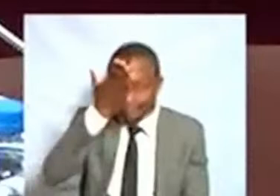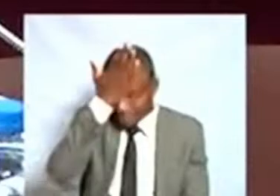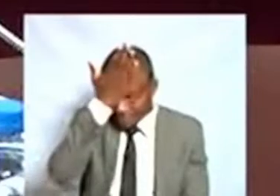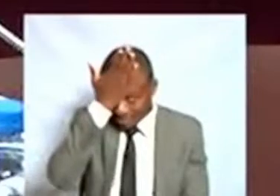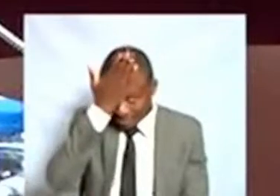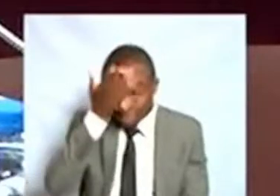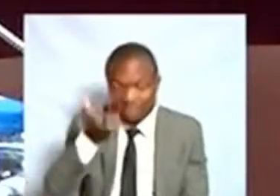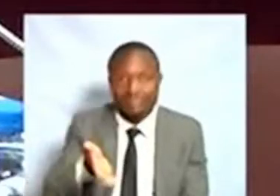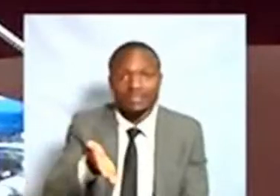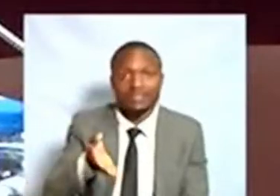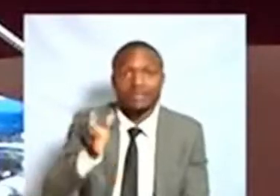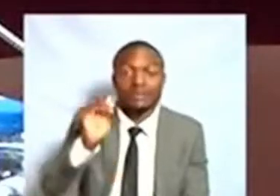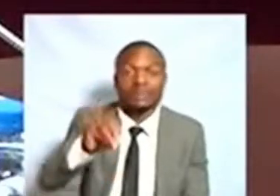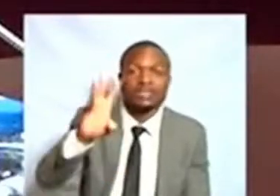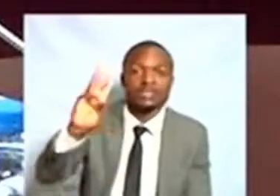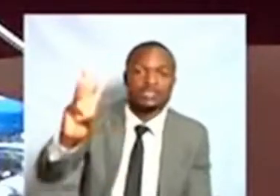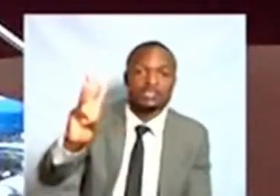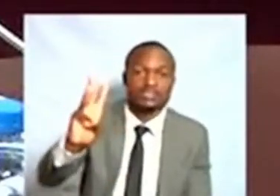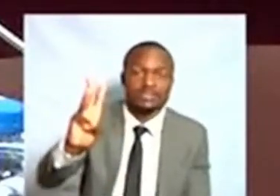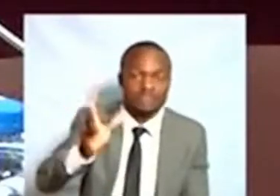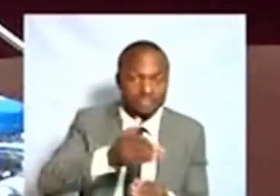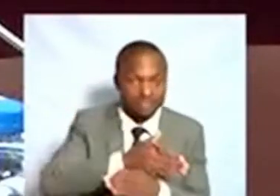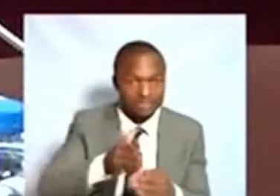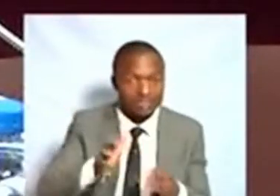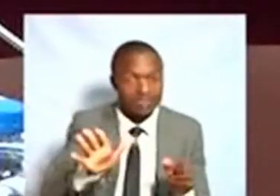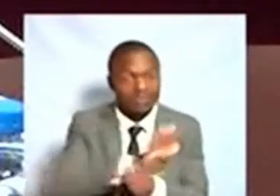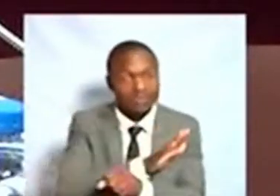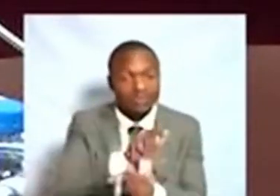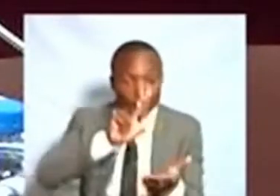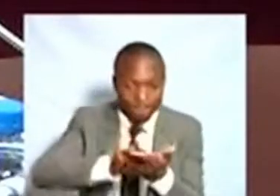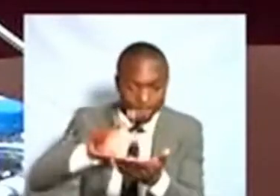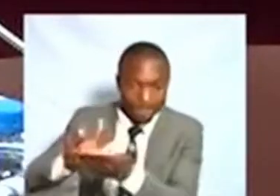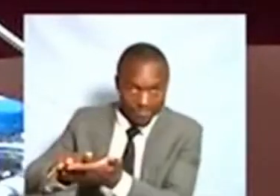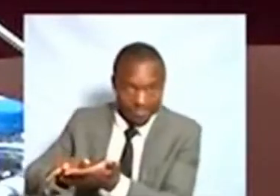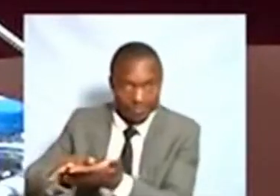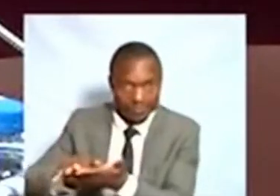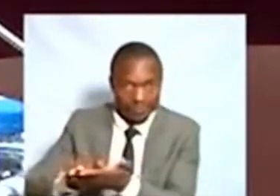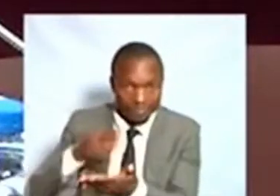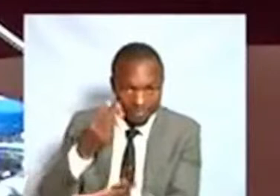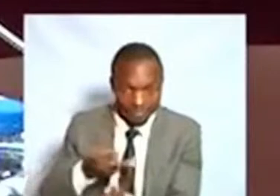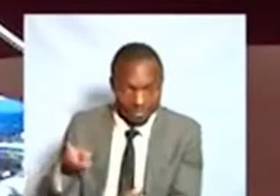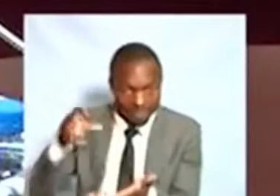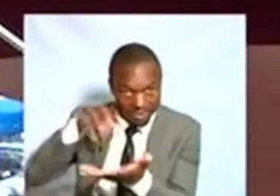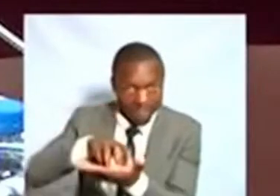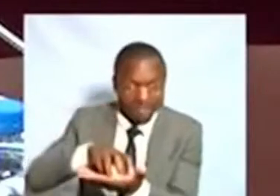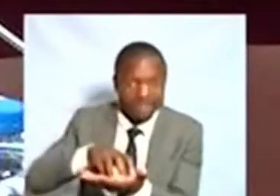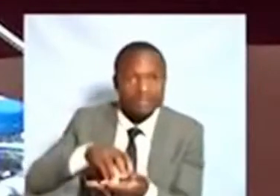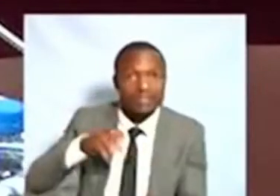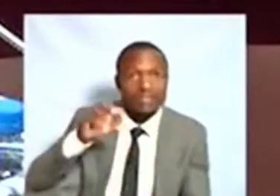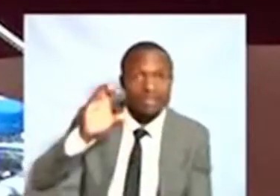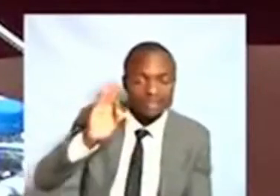delist the 6 operators. Full Council approved the matter on minute number